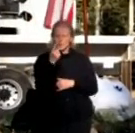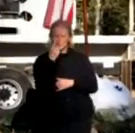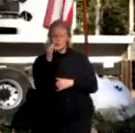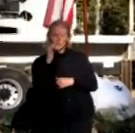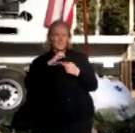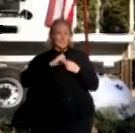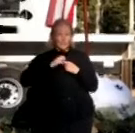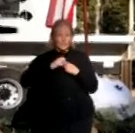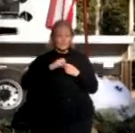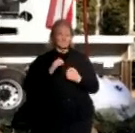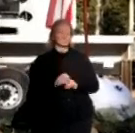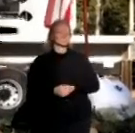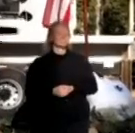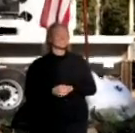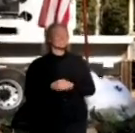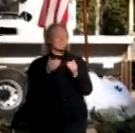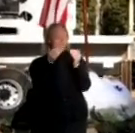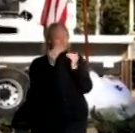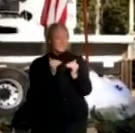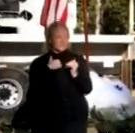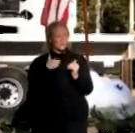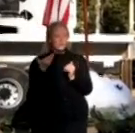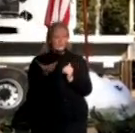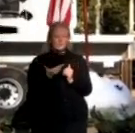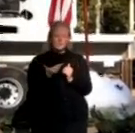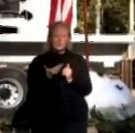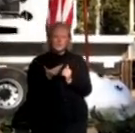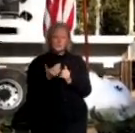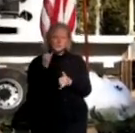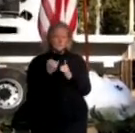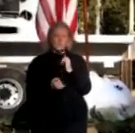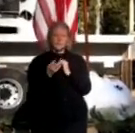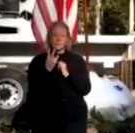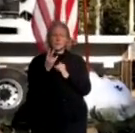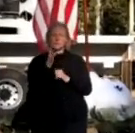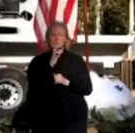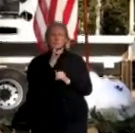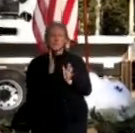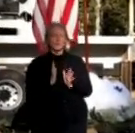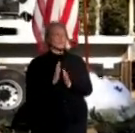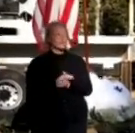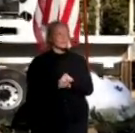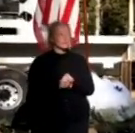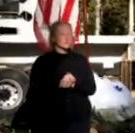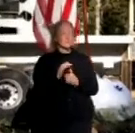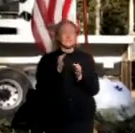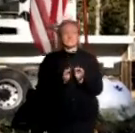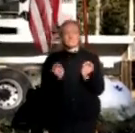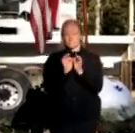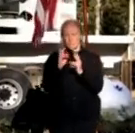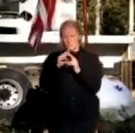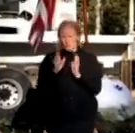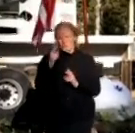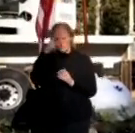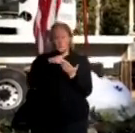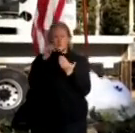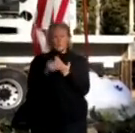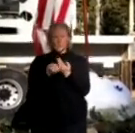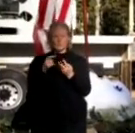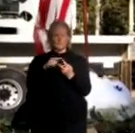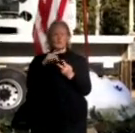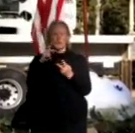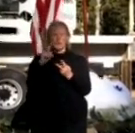like a cherry. Next up, I'd like to introduce our final two speakers and key partners for the project. First up is Kathy